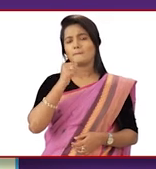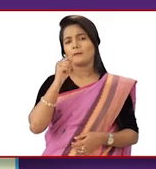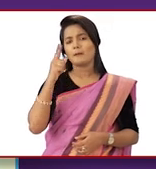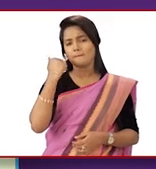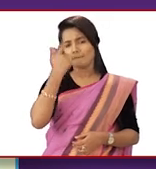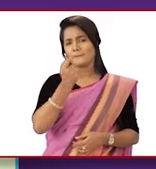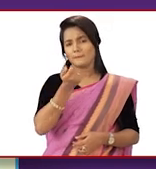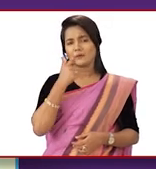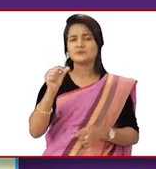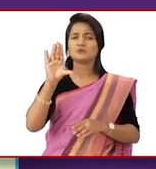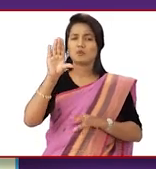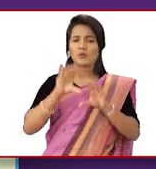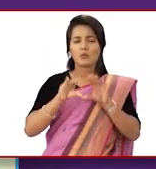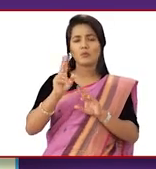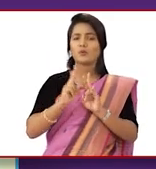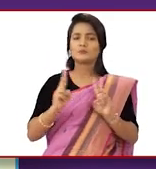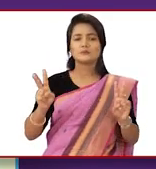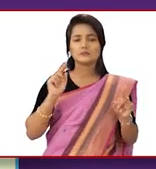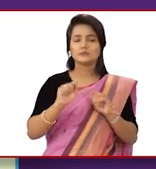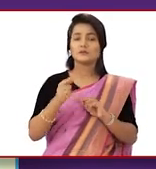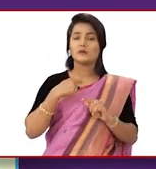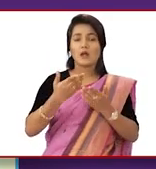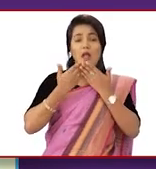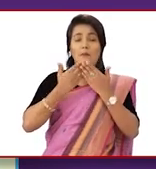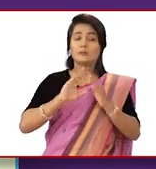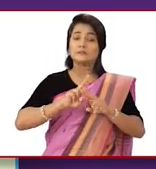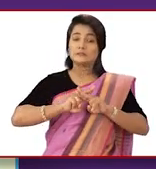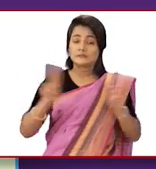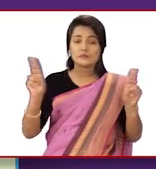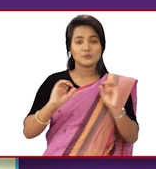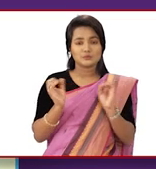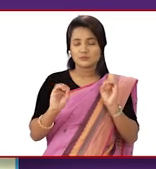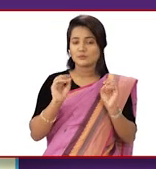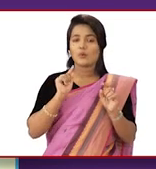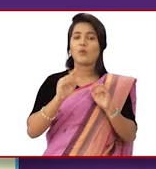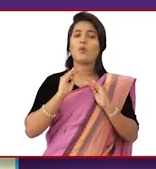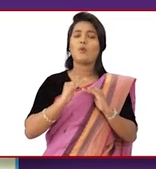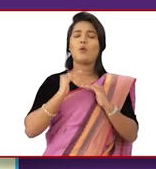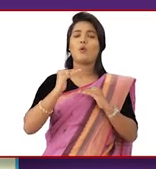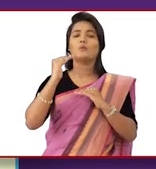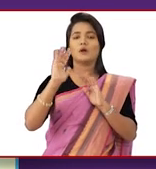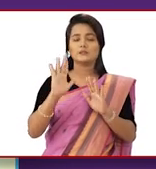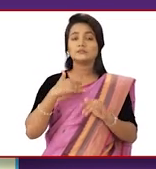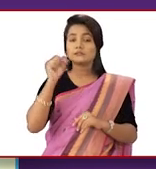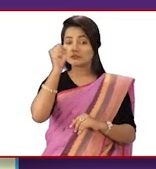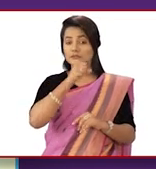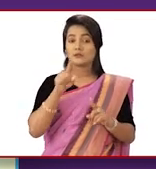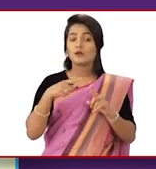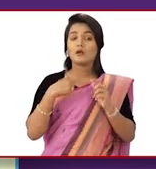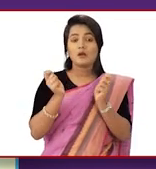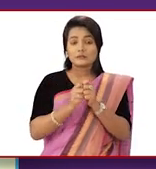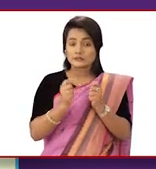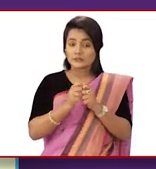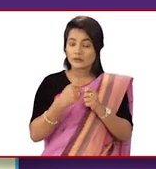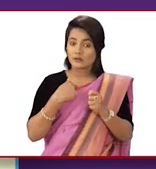and all my family members are moderately educated, not very fortunate of the society. But work-wise,